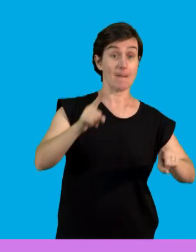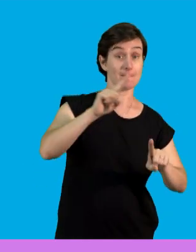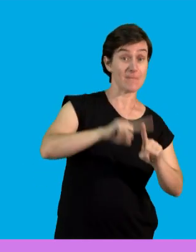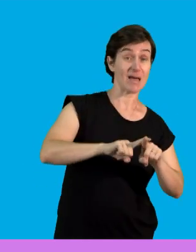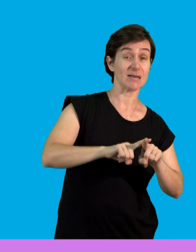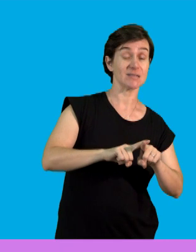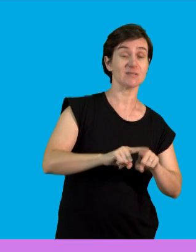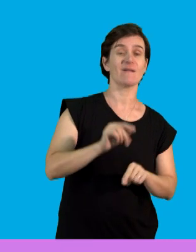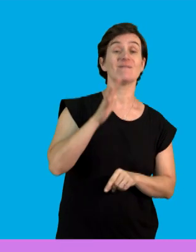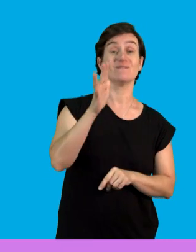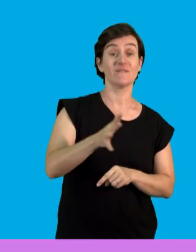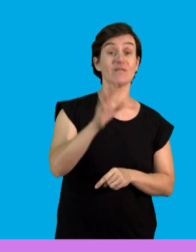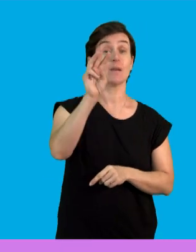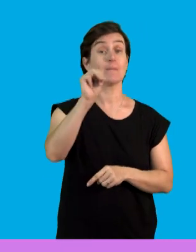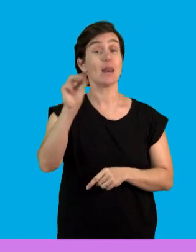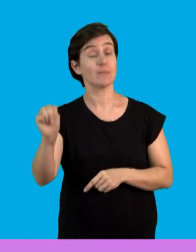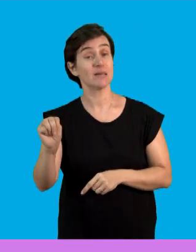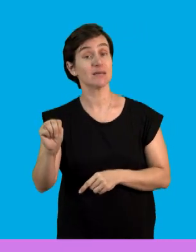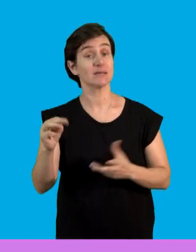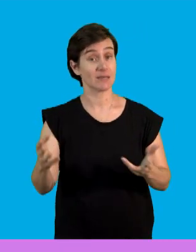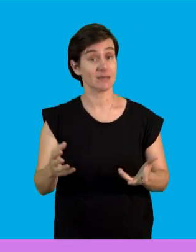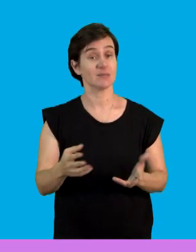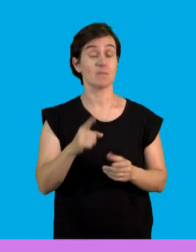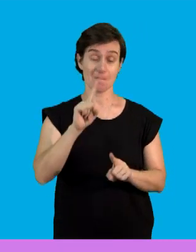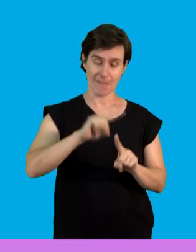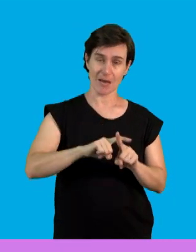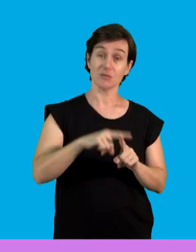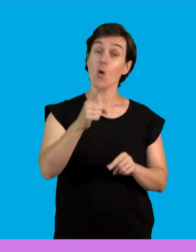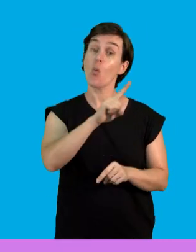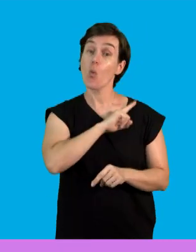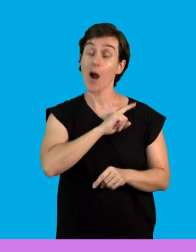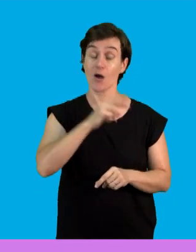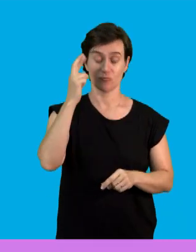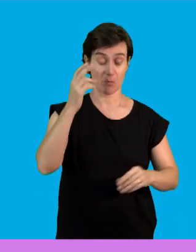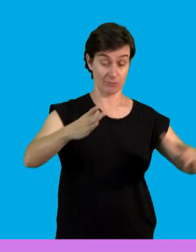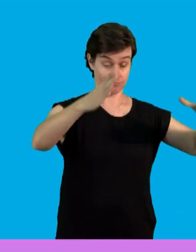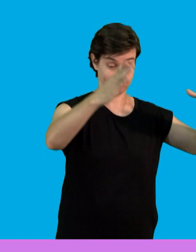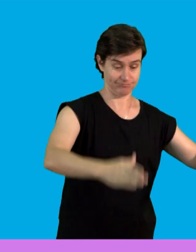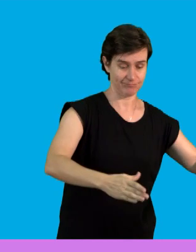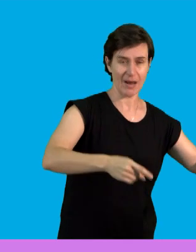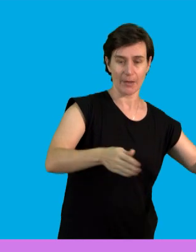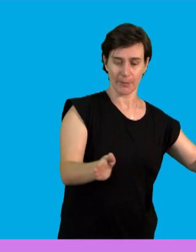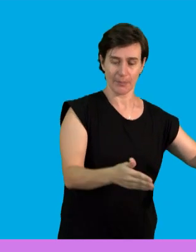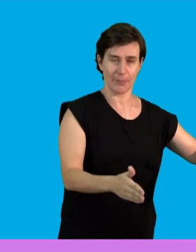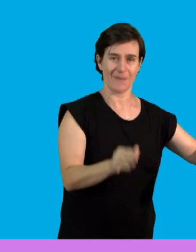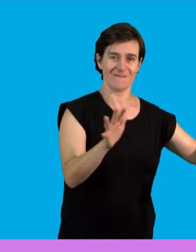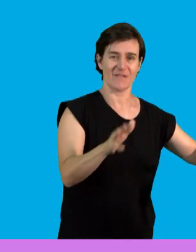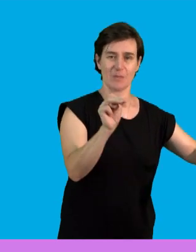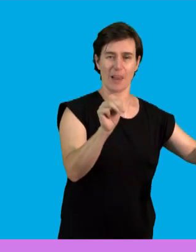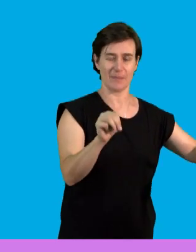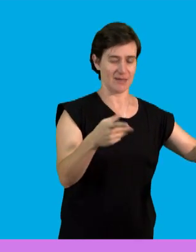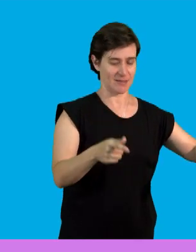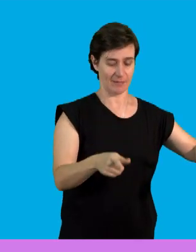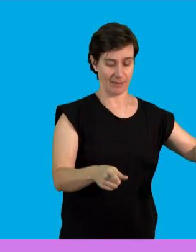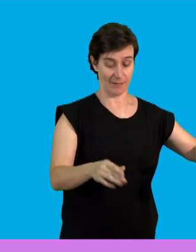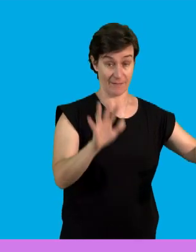to take the 314, which is the diameter, and add